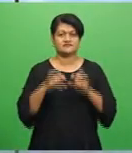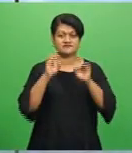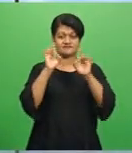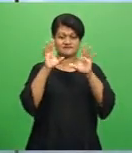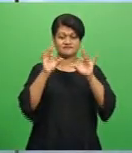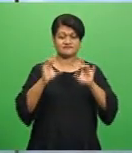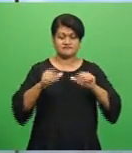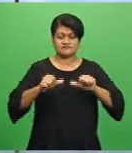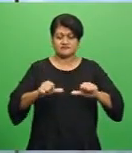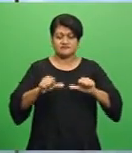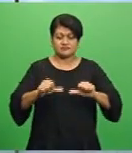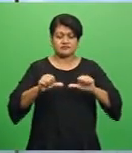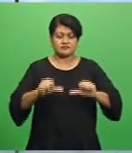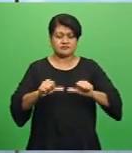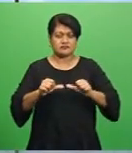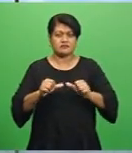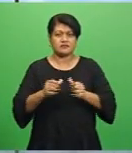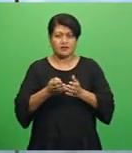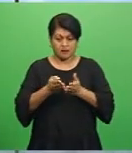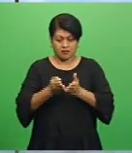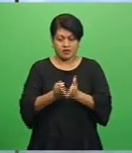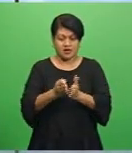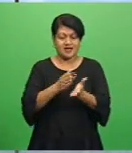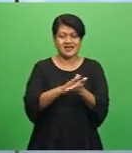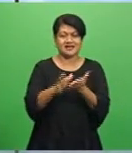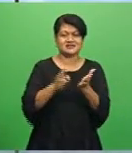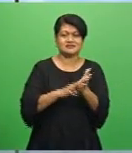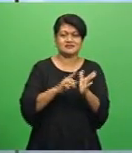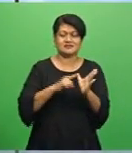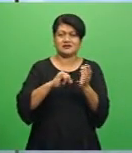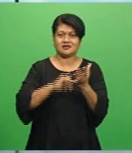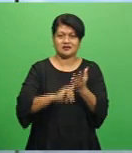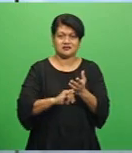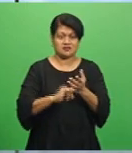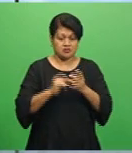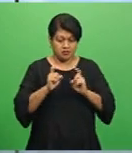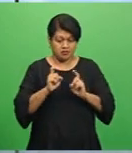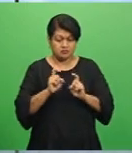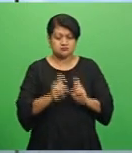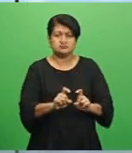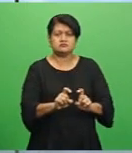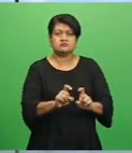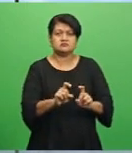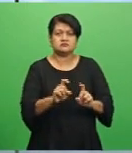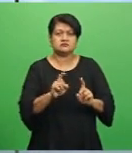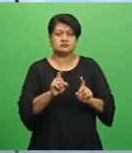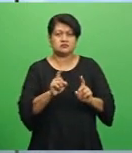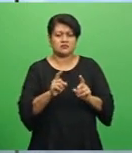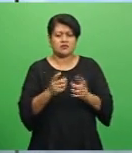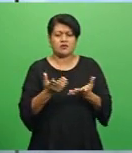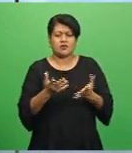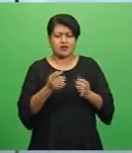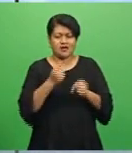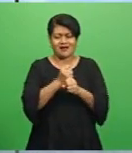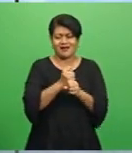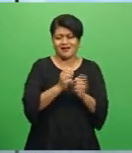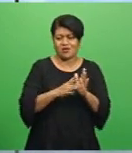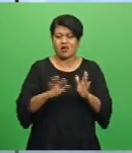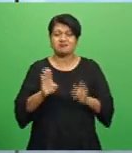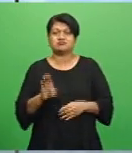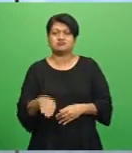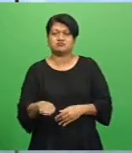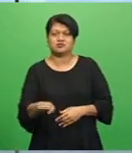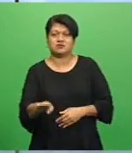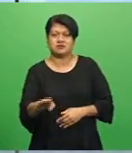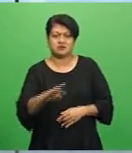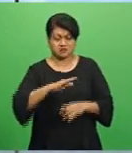Australian Defence Force vessel HMAS Adelaide will remain in a cordoned-off area near Ngaloa Island in Bua until